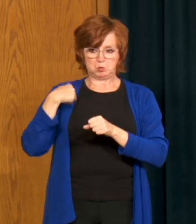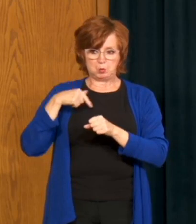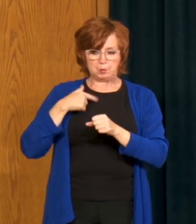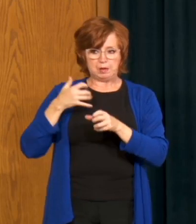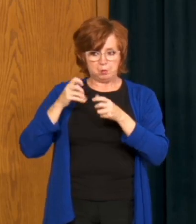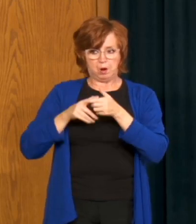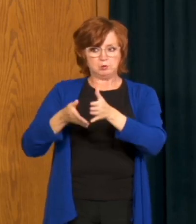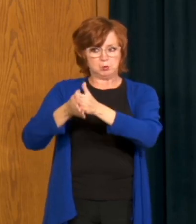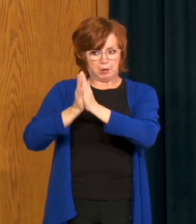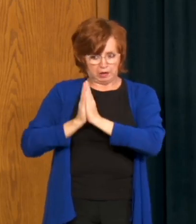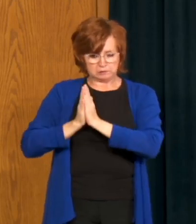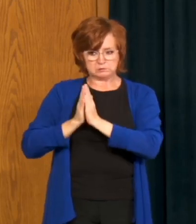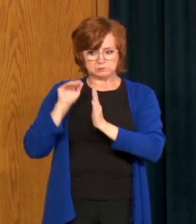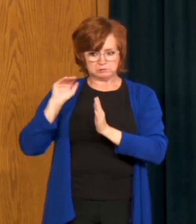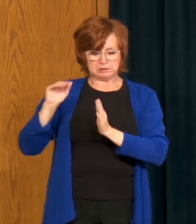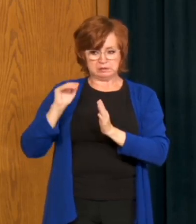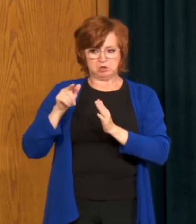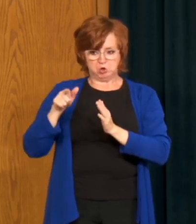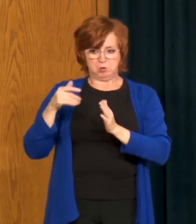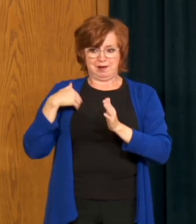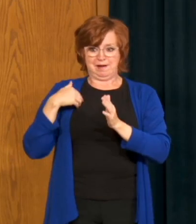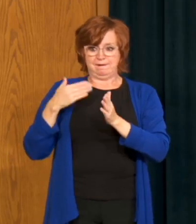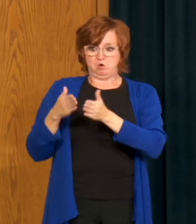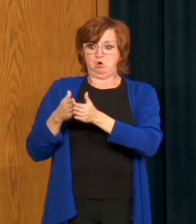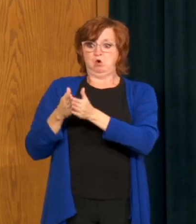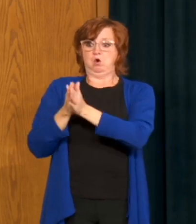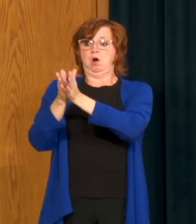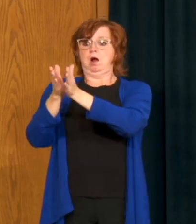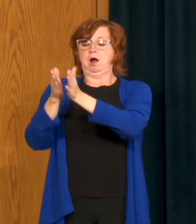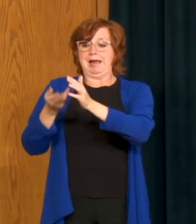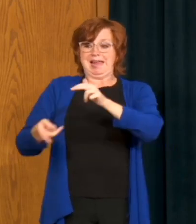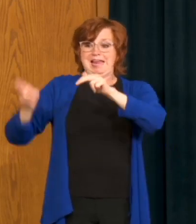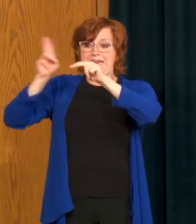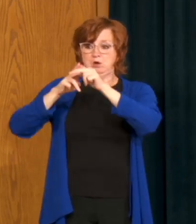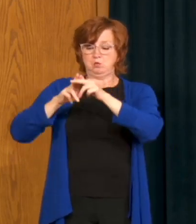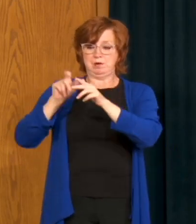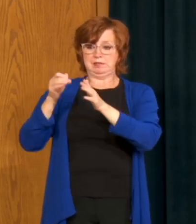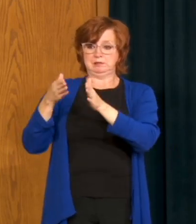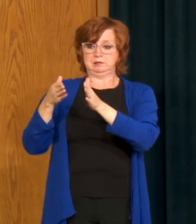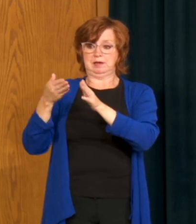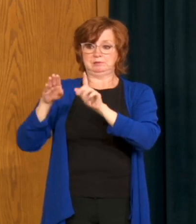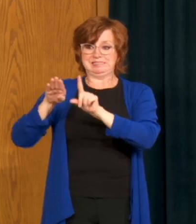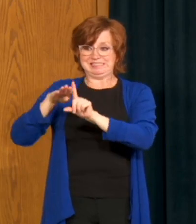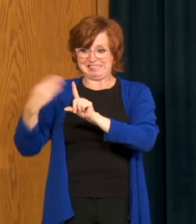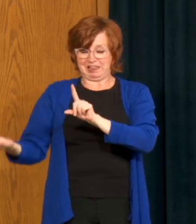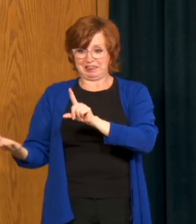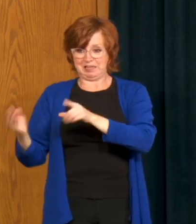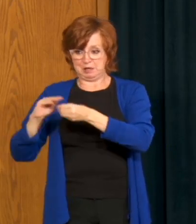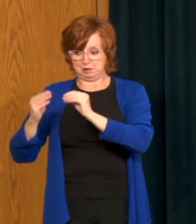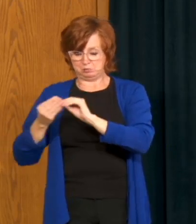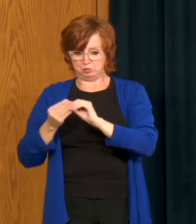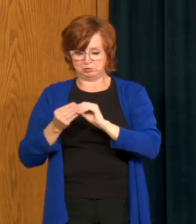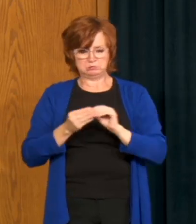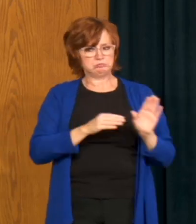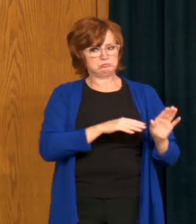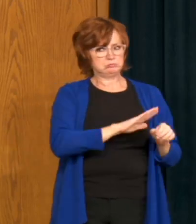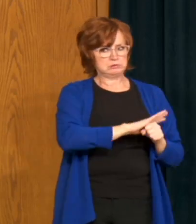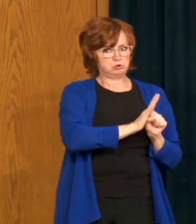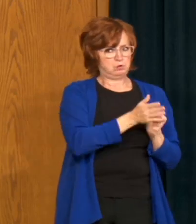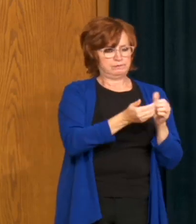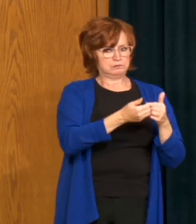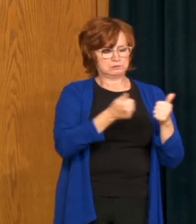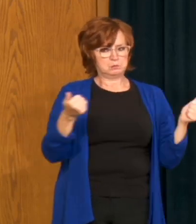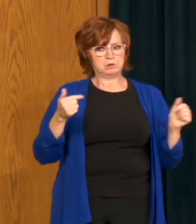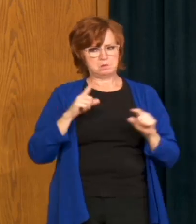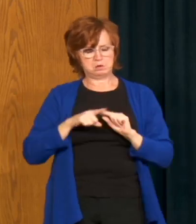that. One is, of course, did we miss any COVID deaths? And generally, in other provinces similar size to us, that's been very small. The other,